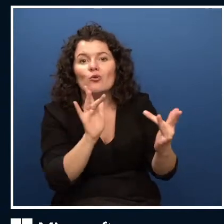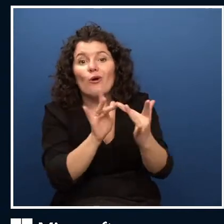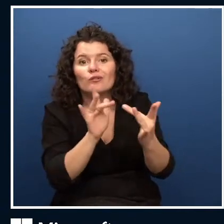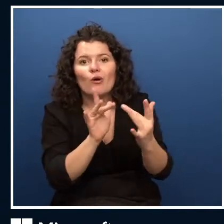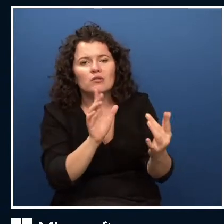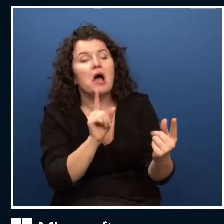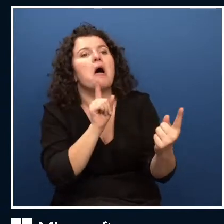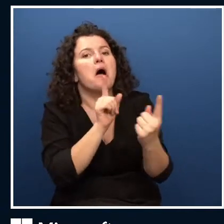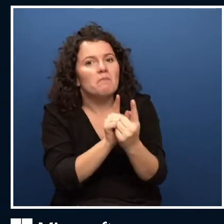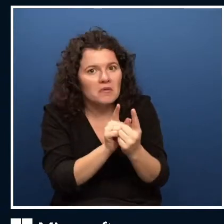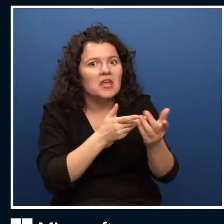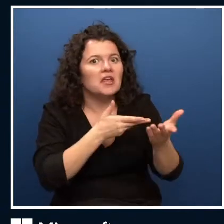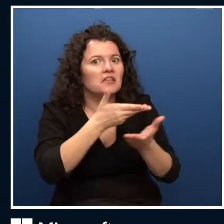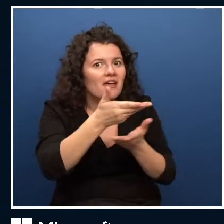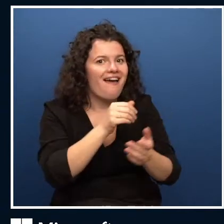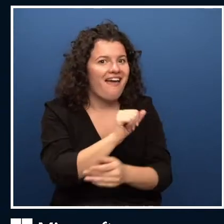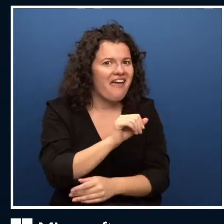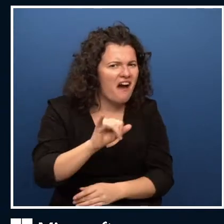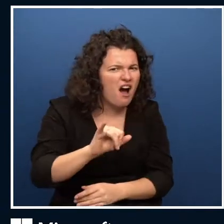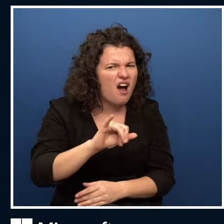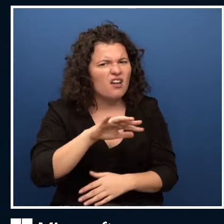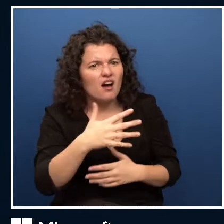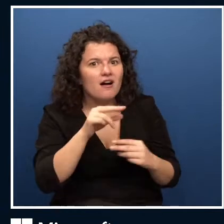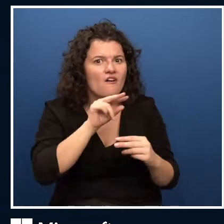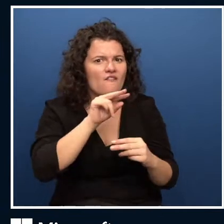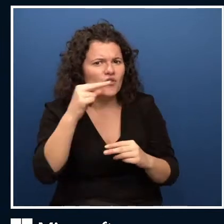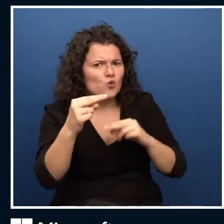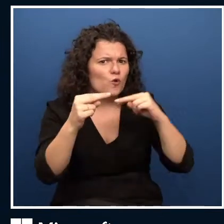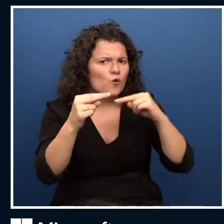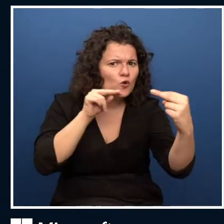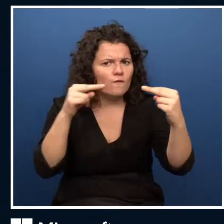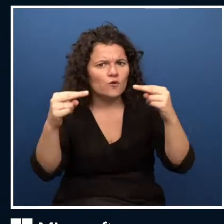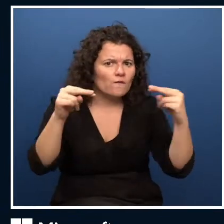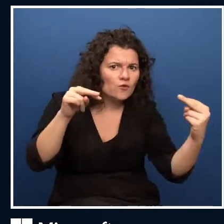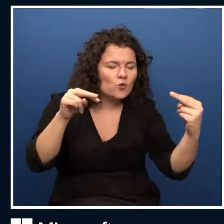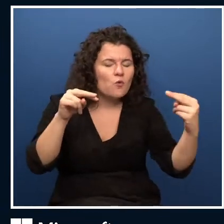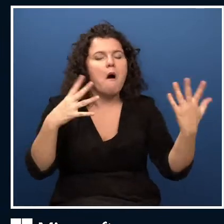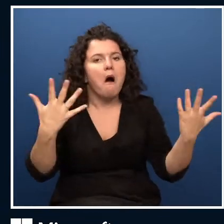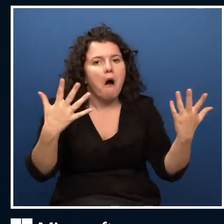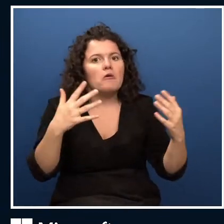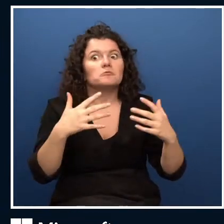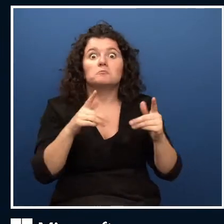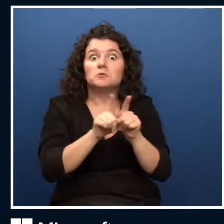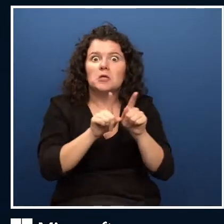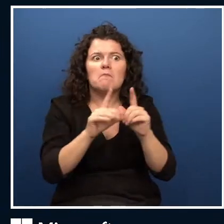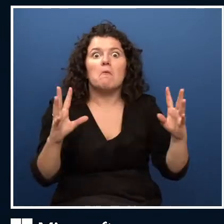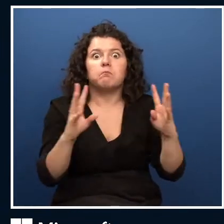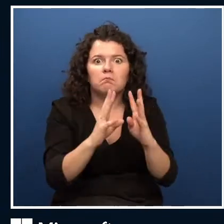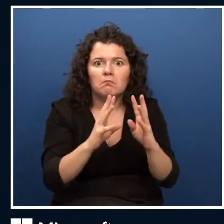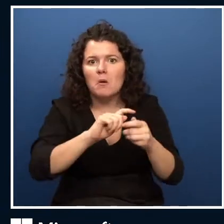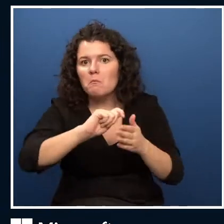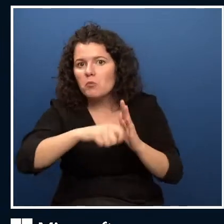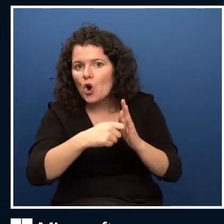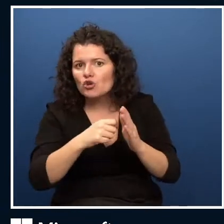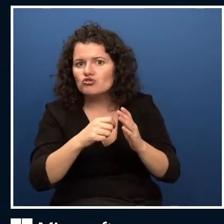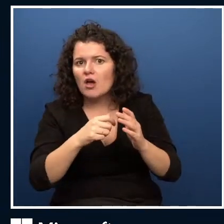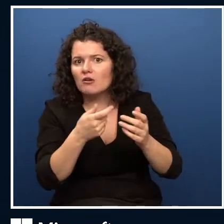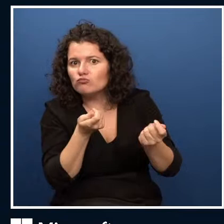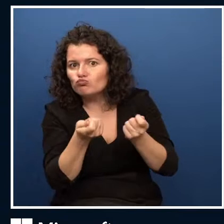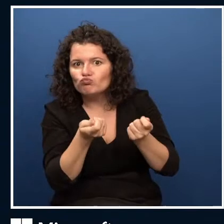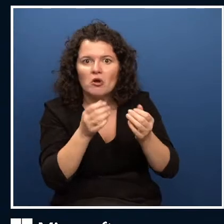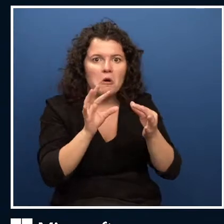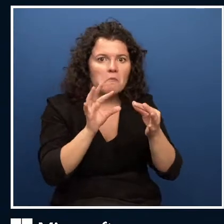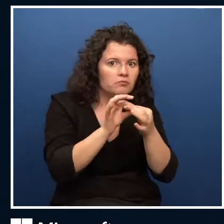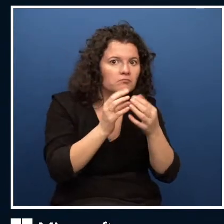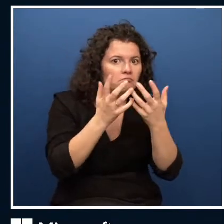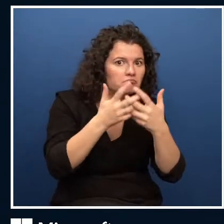I got to learn different perspectives and how to collaborate on projects, and that's how I upskilled myself. And there's so many, you can also write whatever